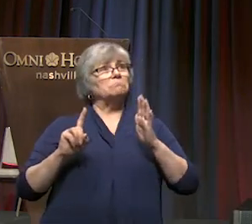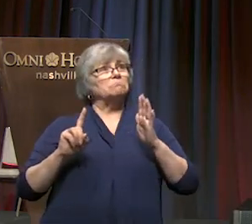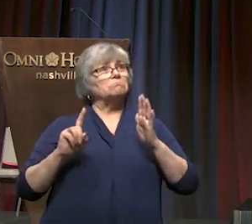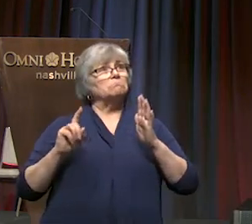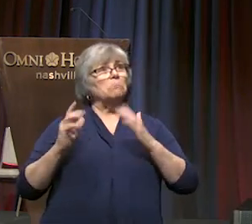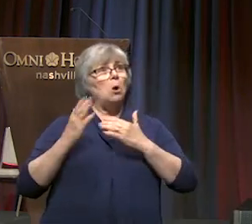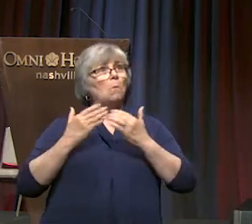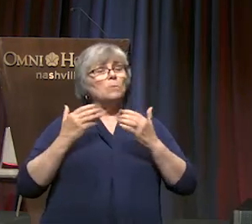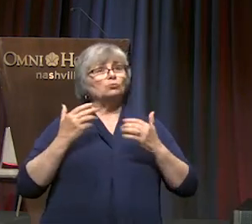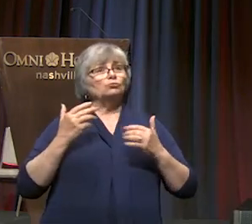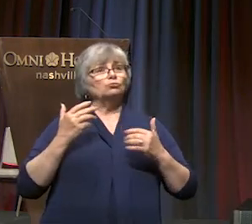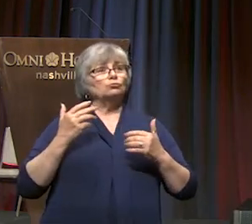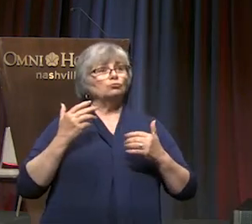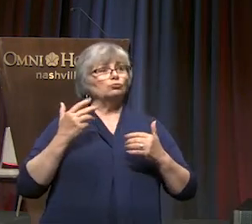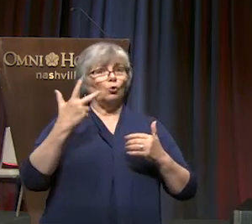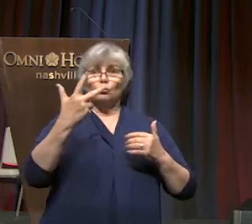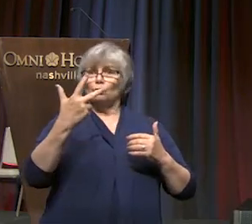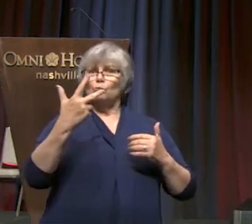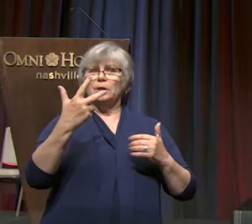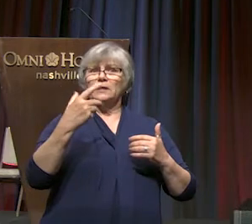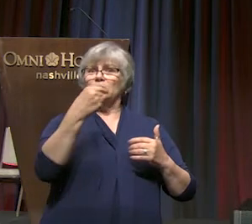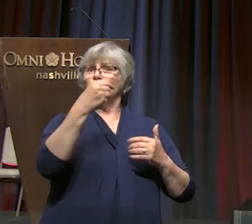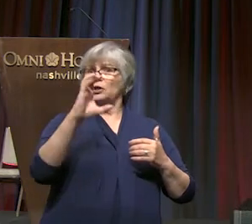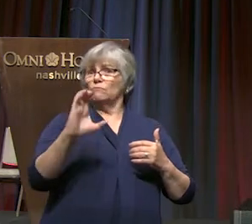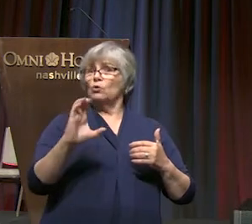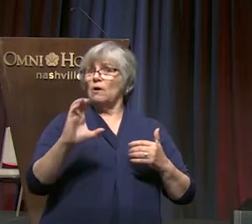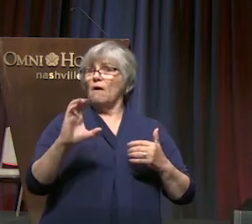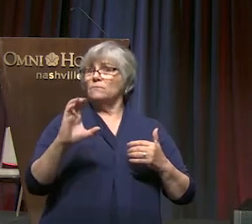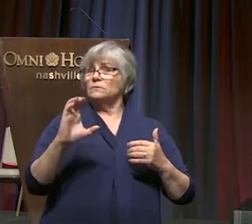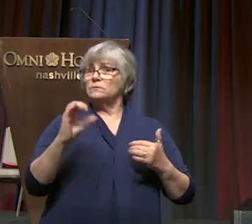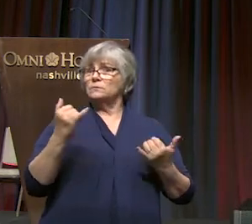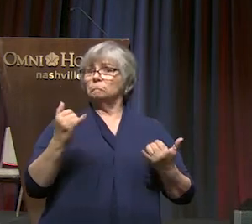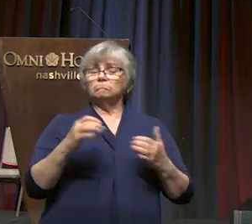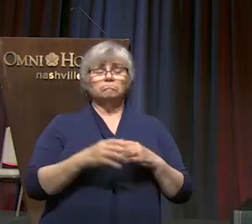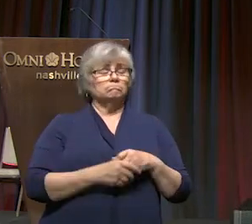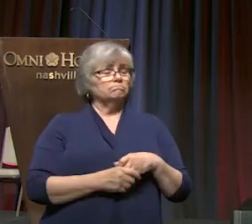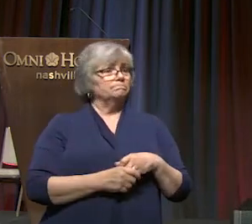3 general conferences.